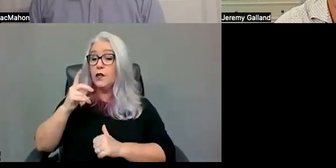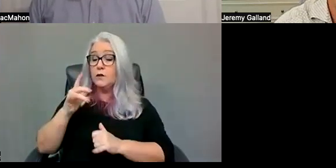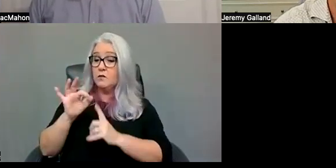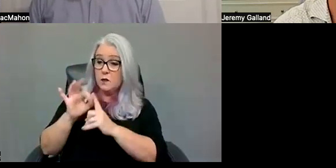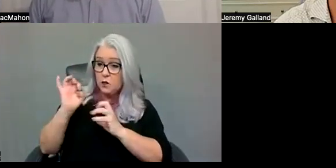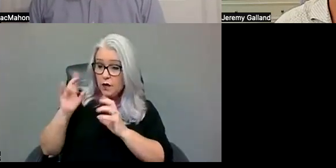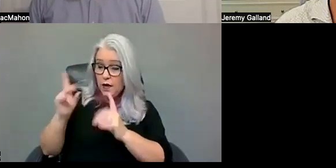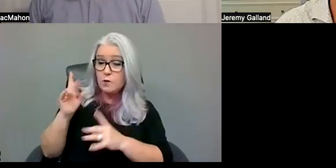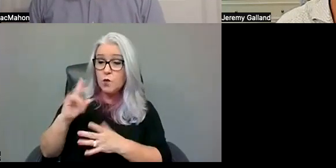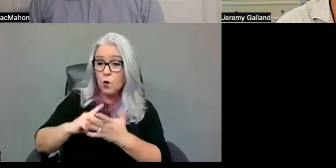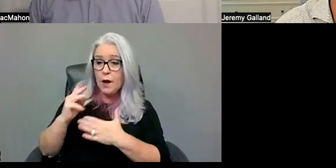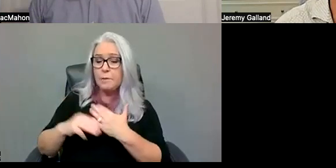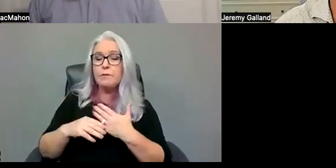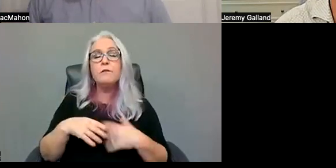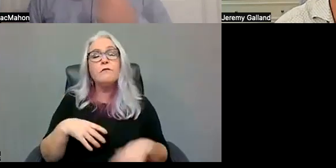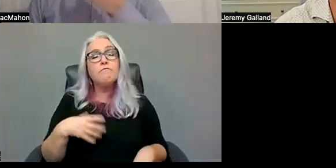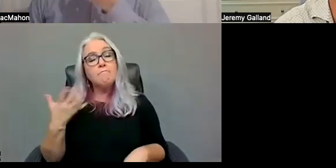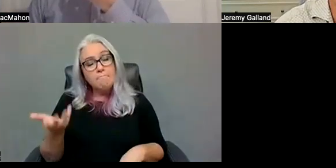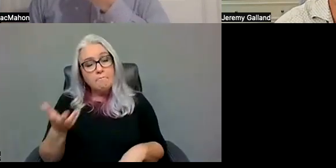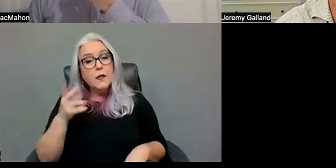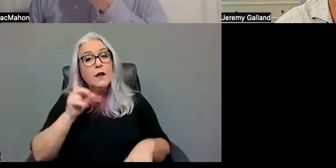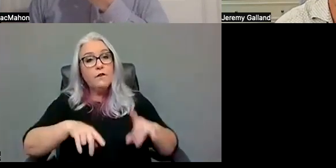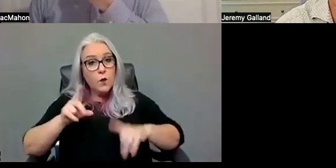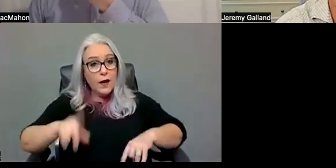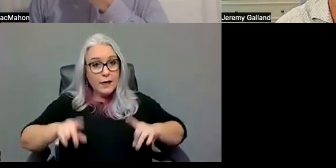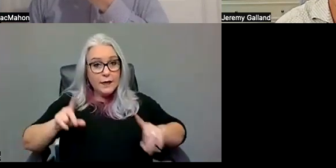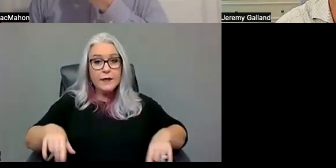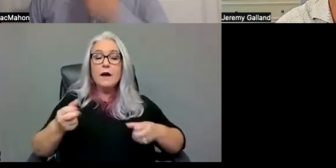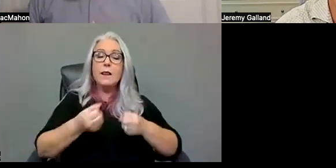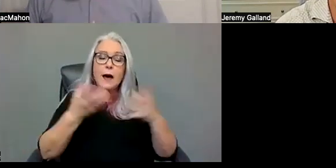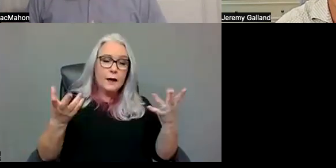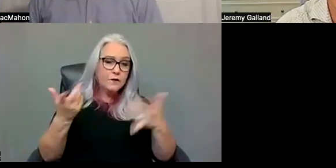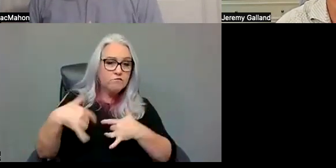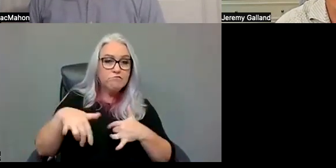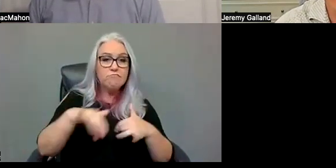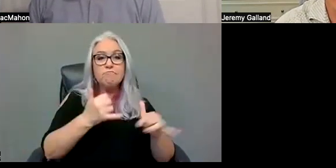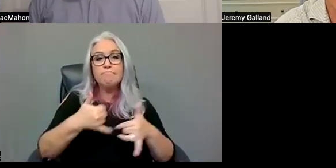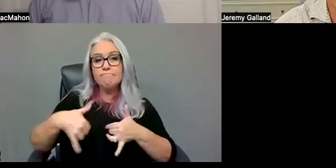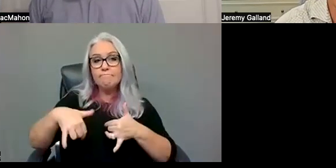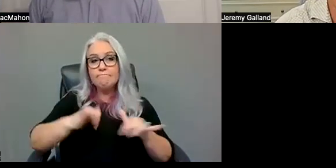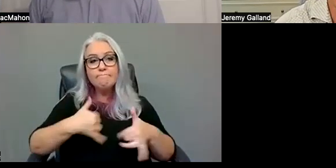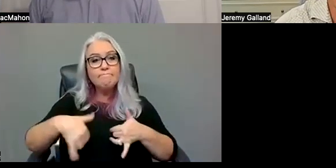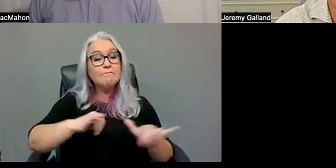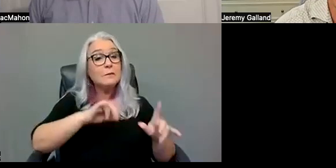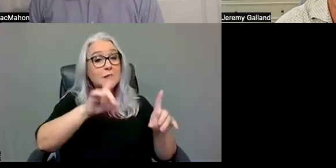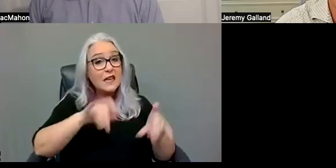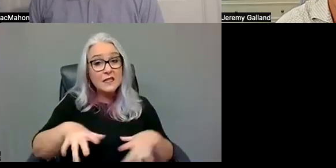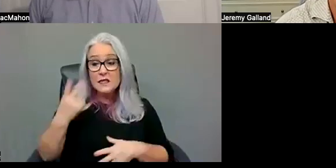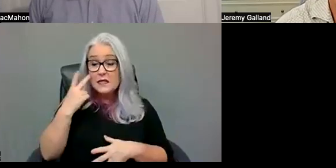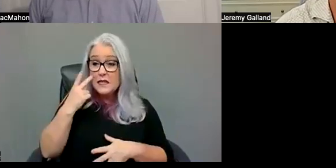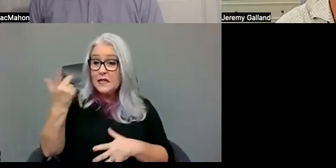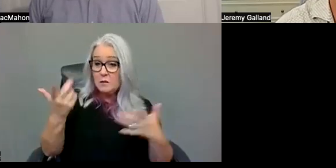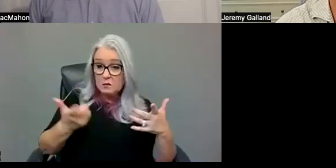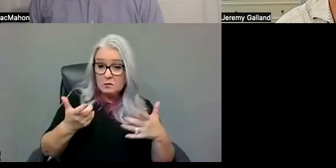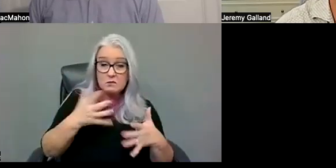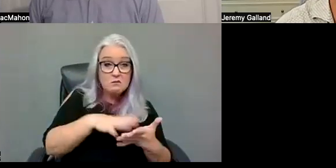program? And for that, there's a variety of, unfortunately, standardized tests that you can use to try to see what sort of growth we're having.